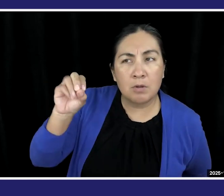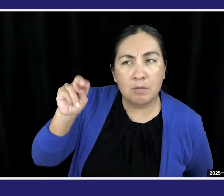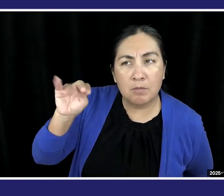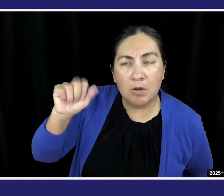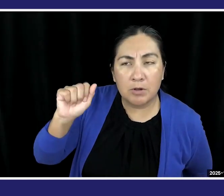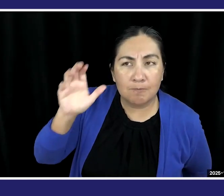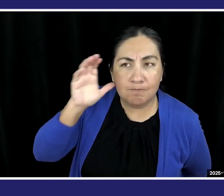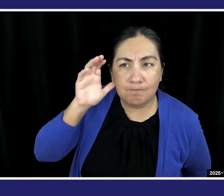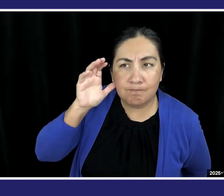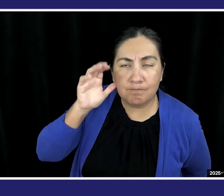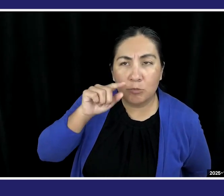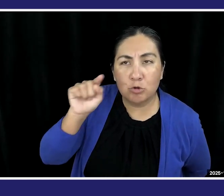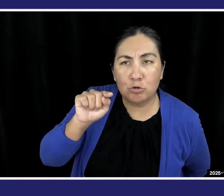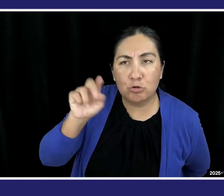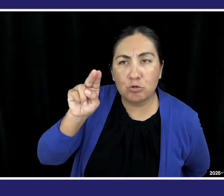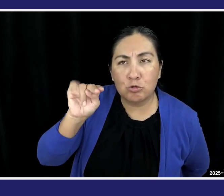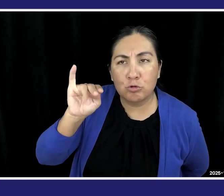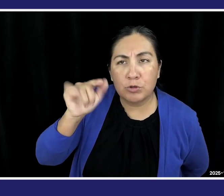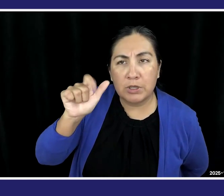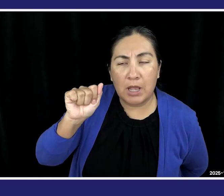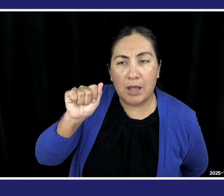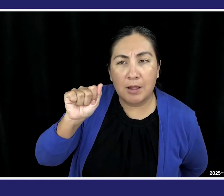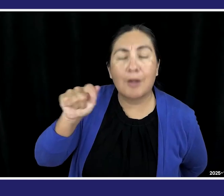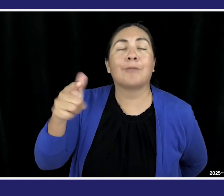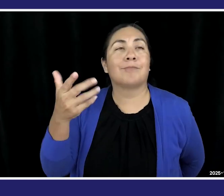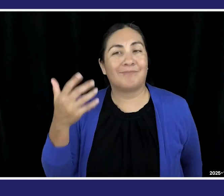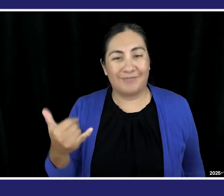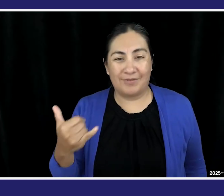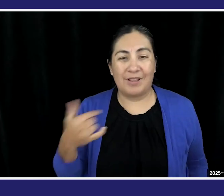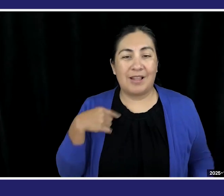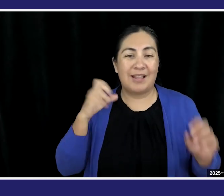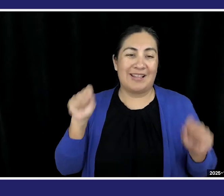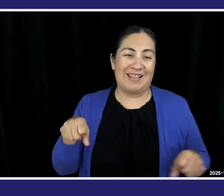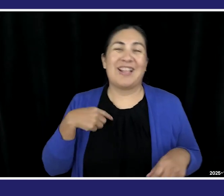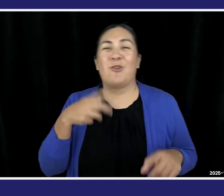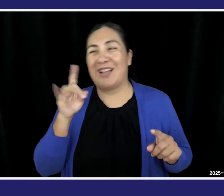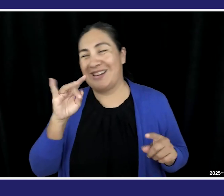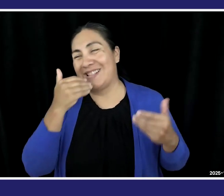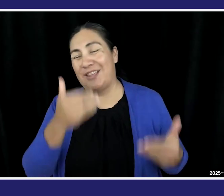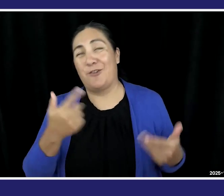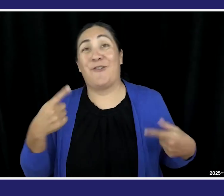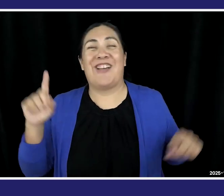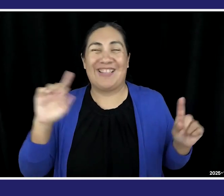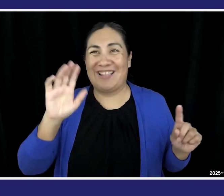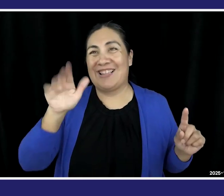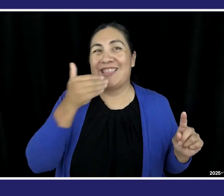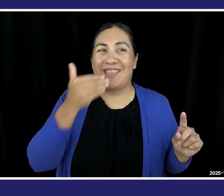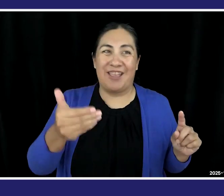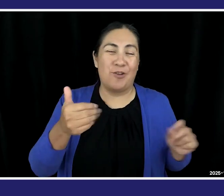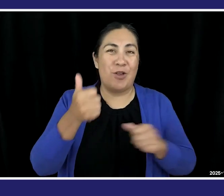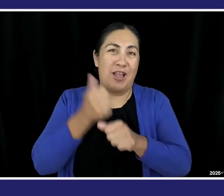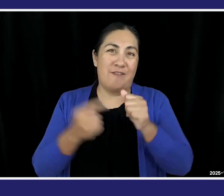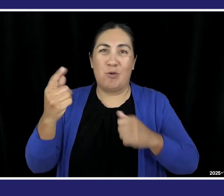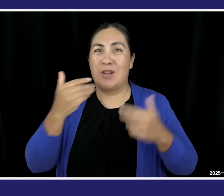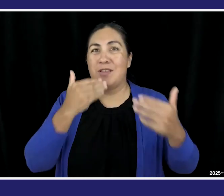Monica Zuniga, are you able to come off of mute? Oh, there you go. Now I did. Thank you. Yes. Thank you,